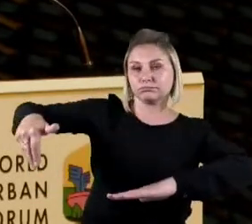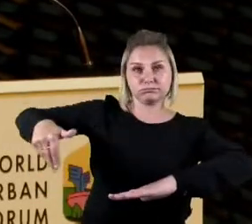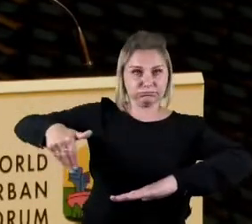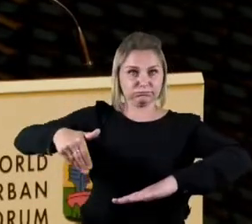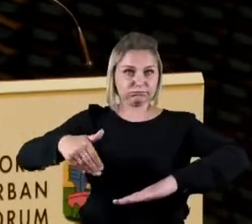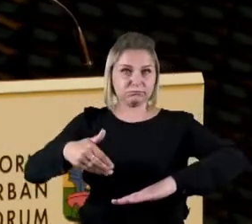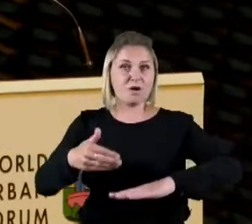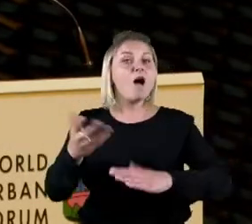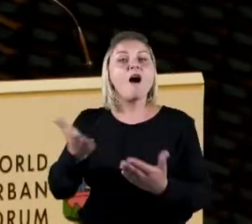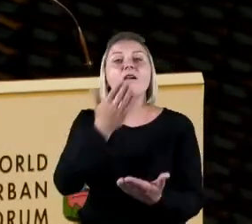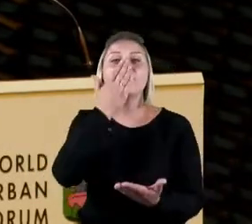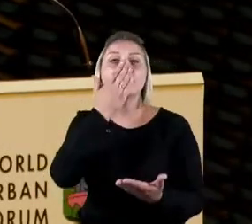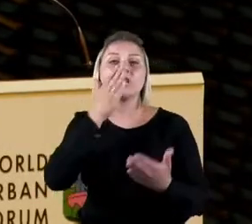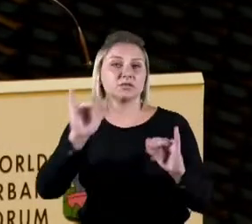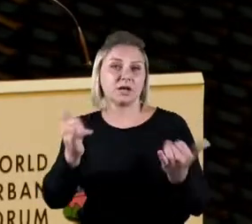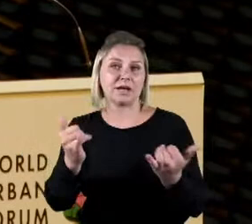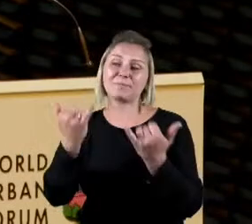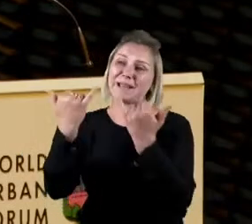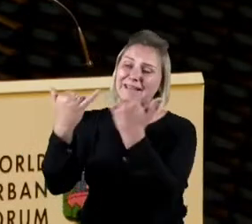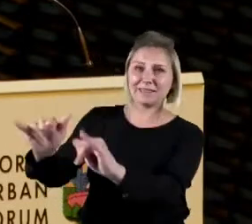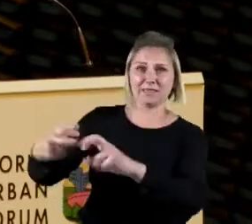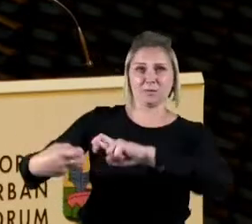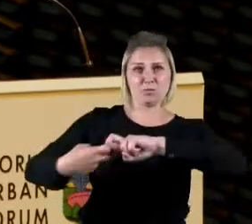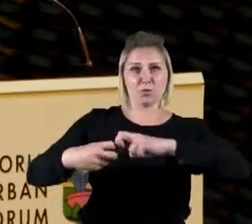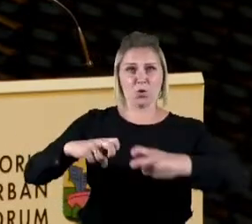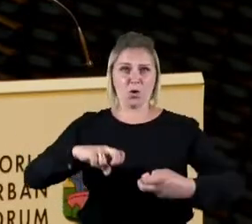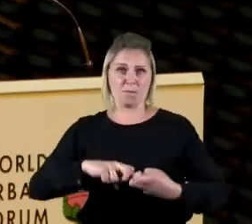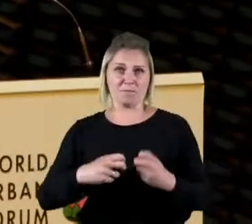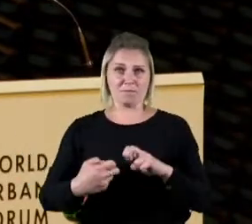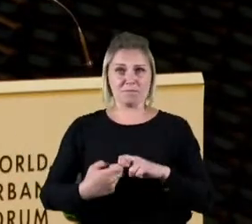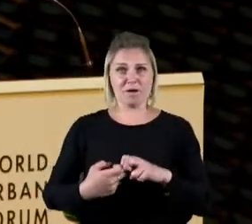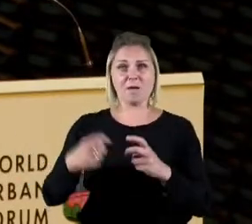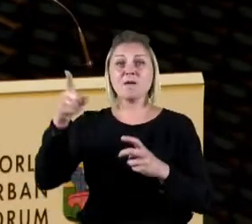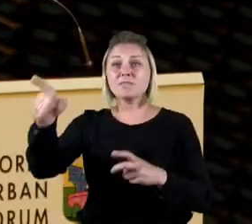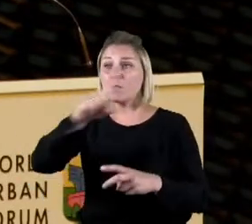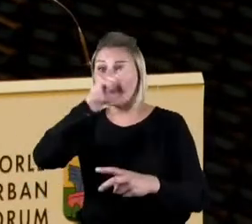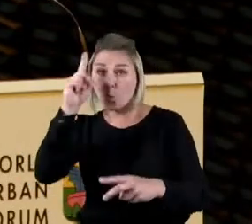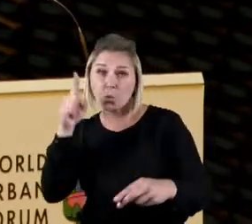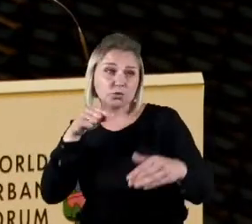different stresses. These cities are depopulating. They